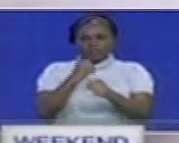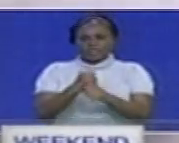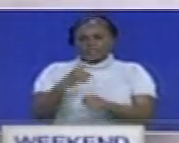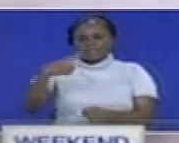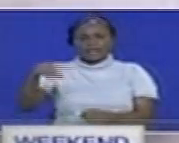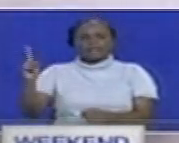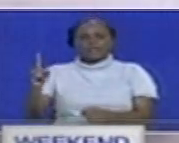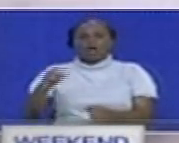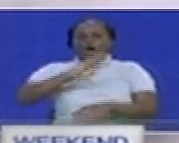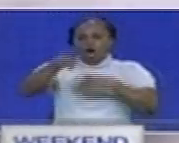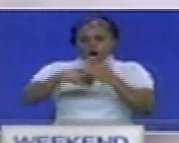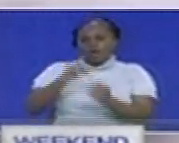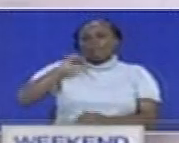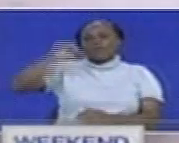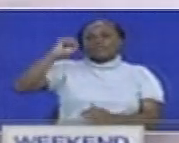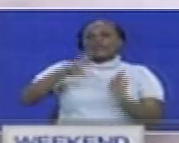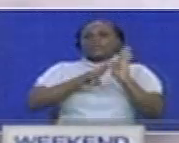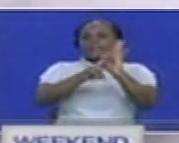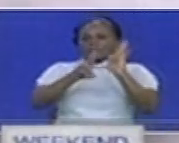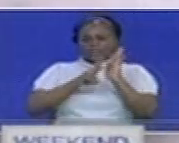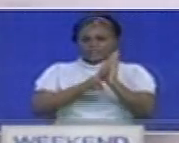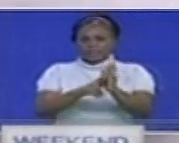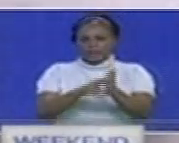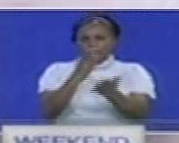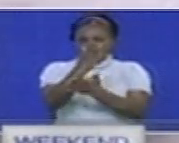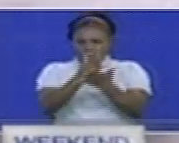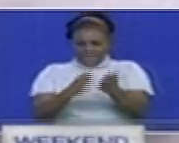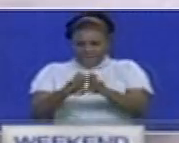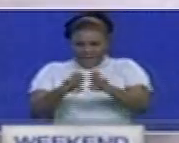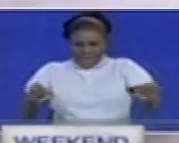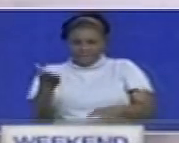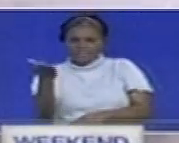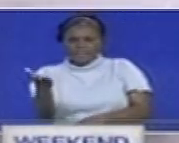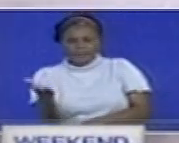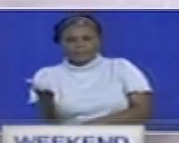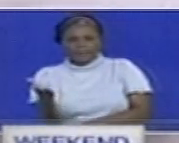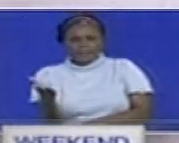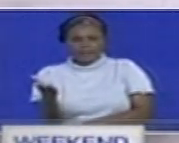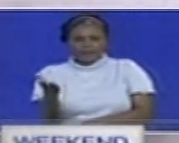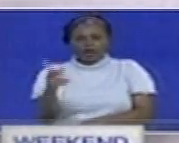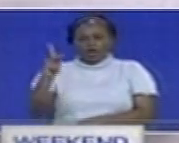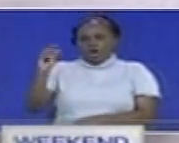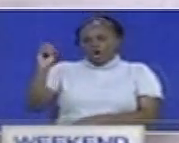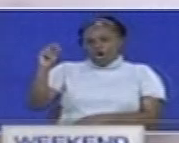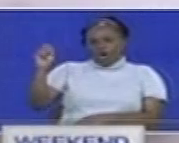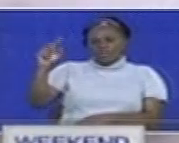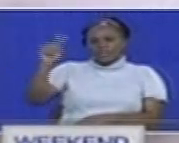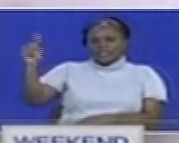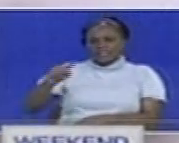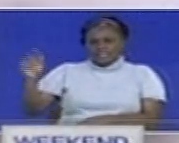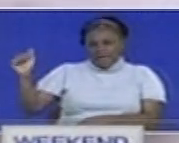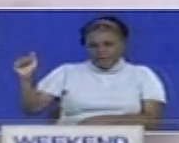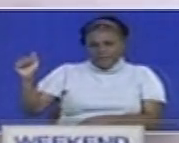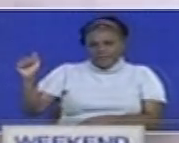the political representation of that part of land, which is Malili, or Konza City, and most of the buffer zone,